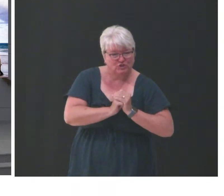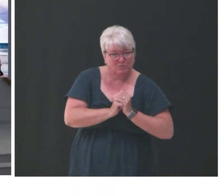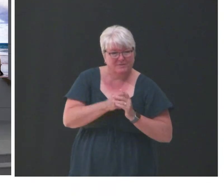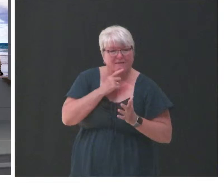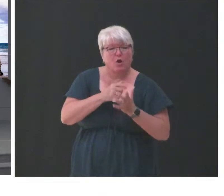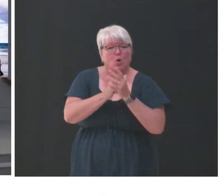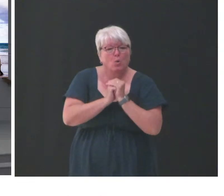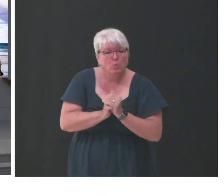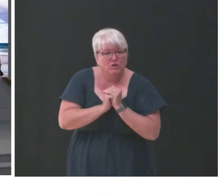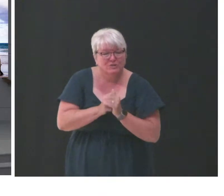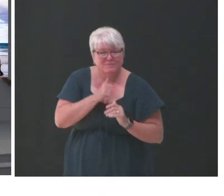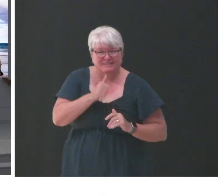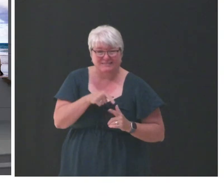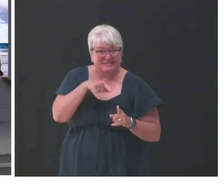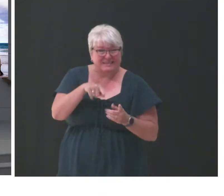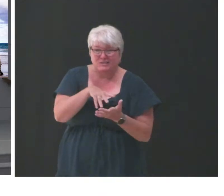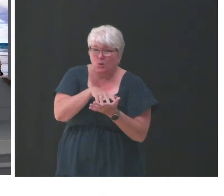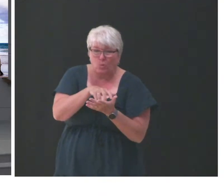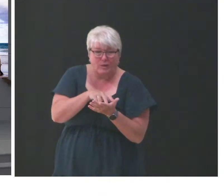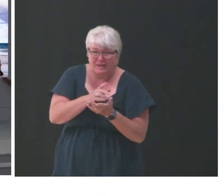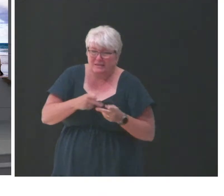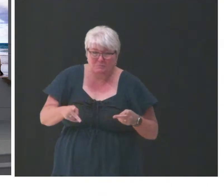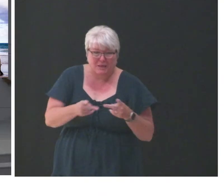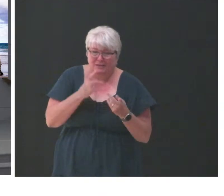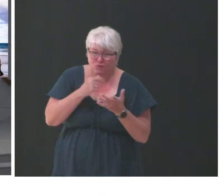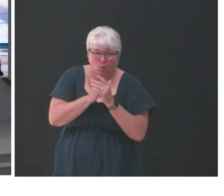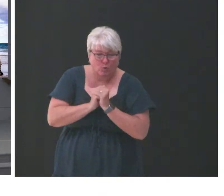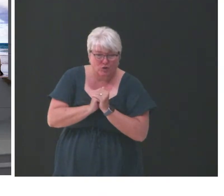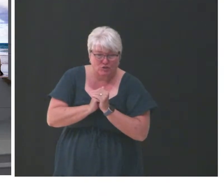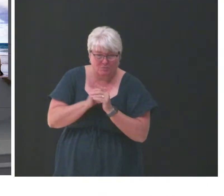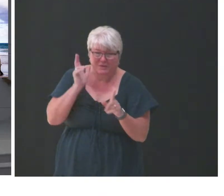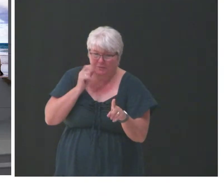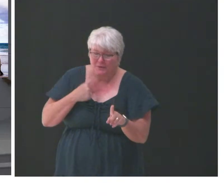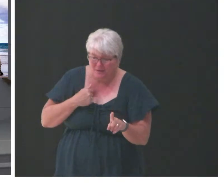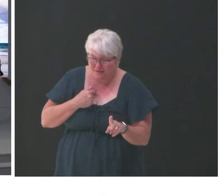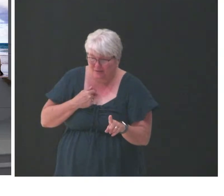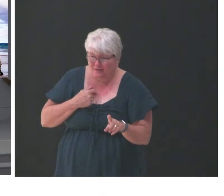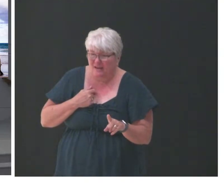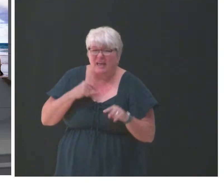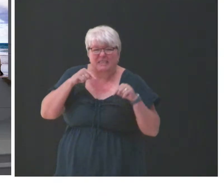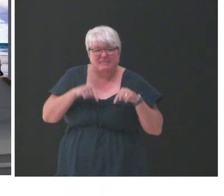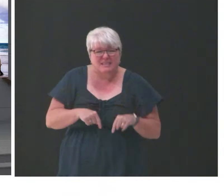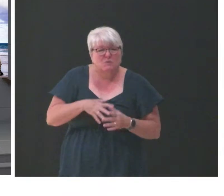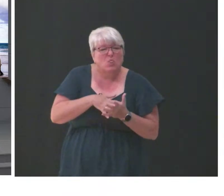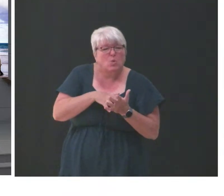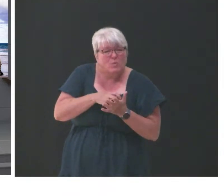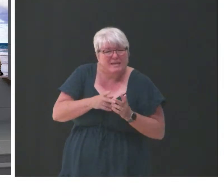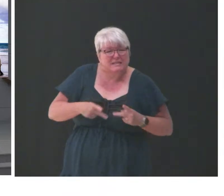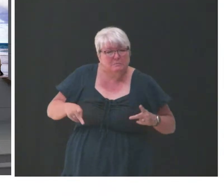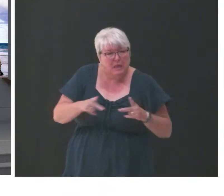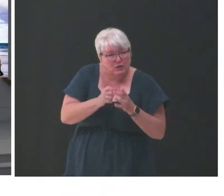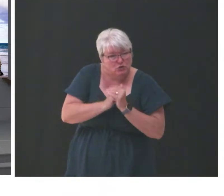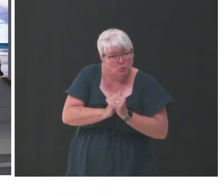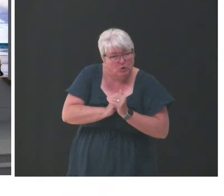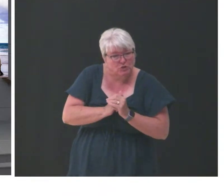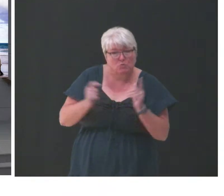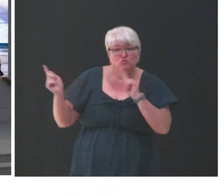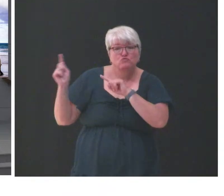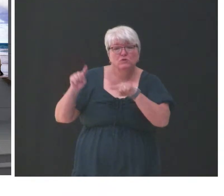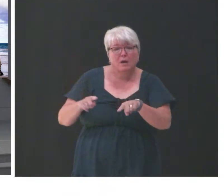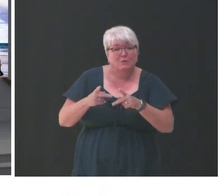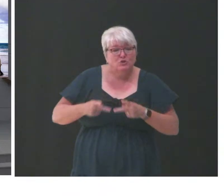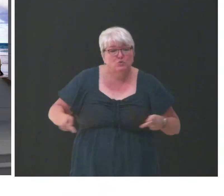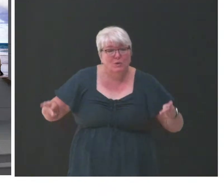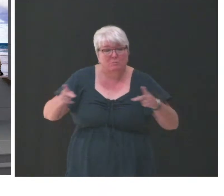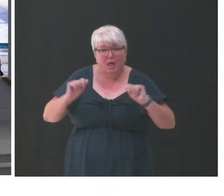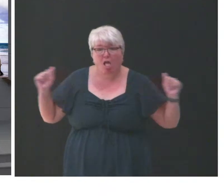worship, this is one of the weakest places to worship. Hear me out. This is one of the weakest places to worship. You come into a